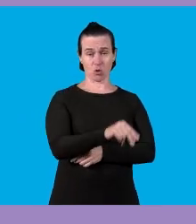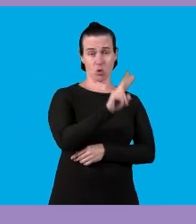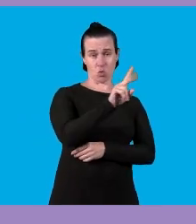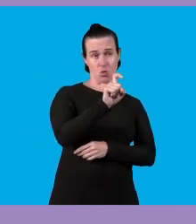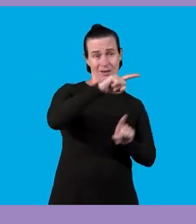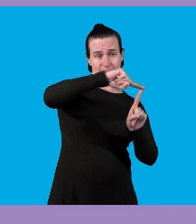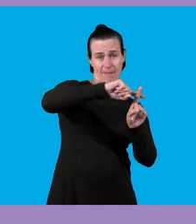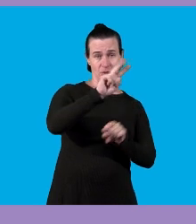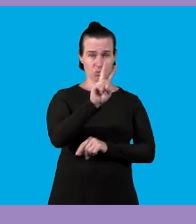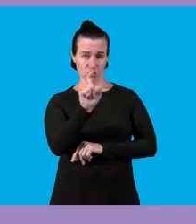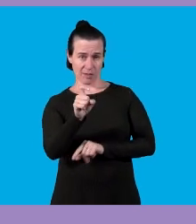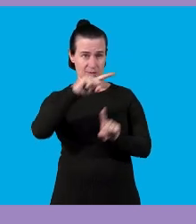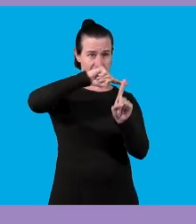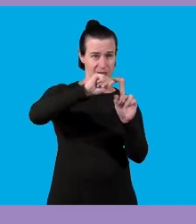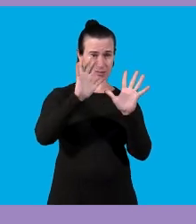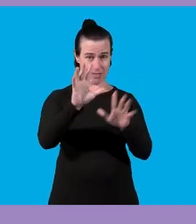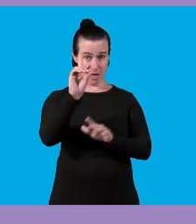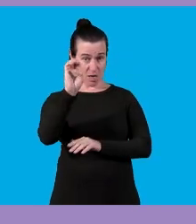plus 10 degrees.